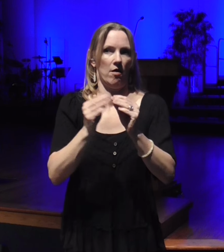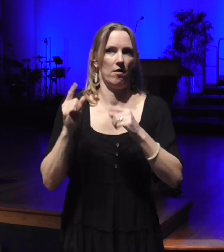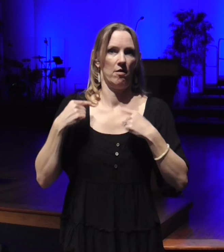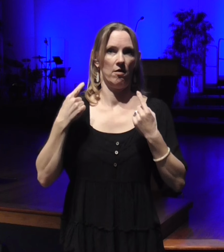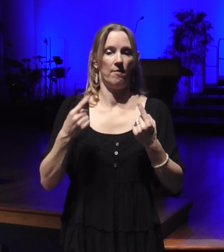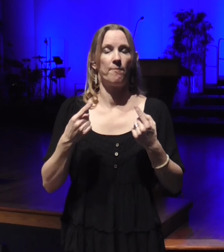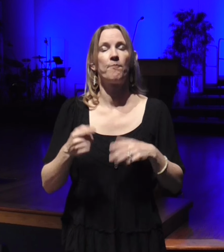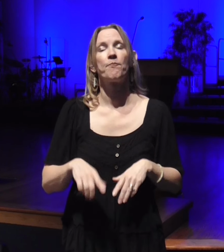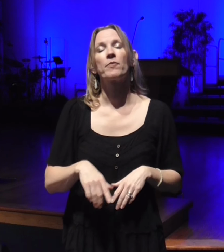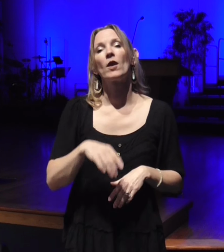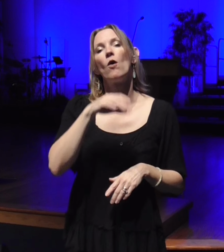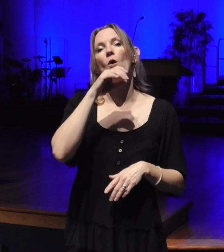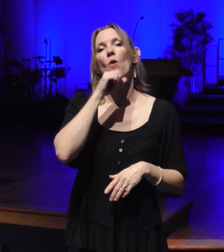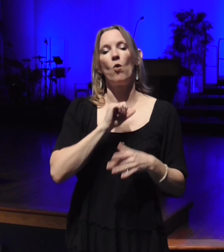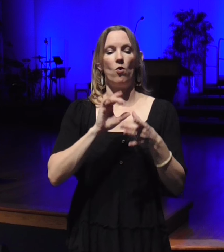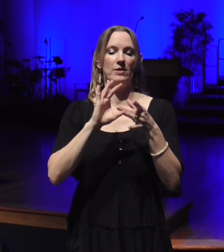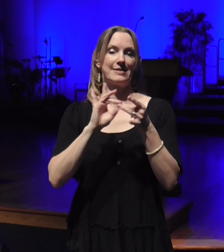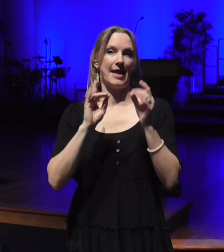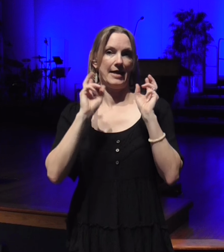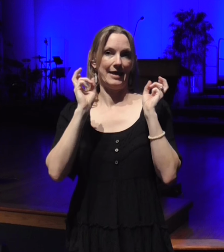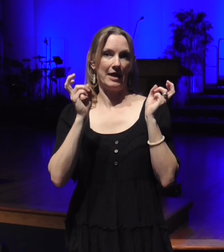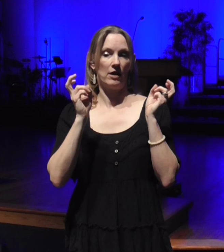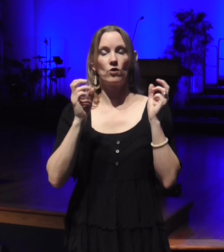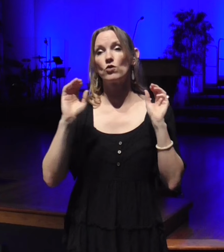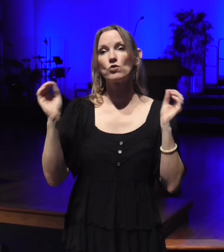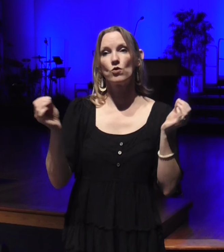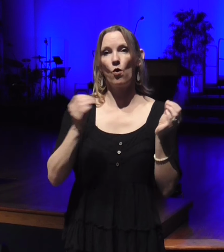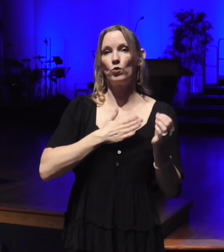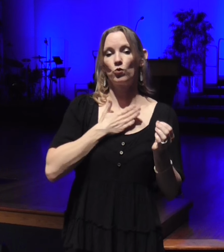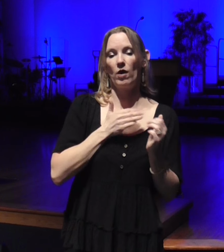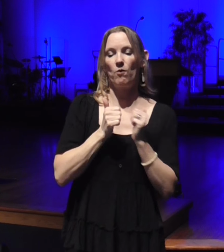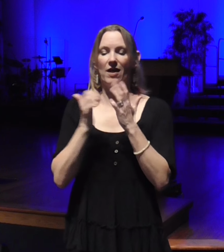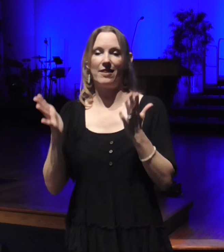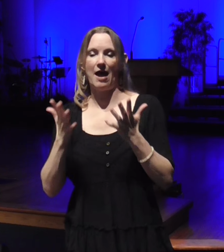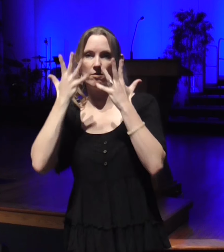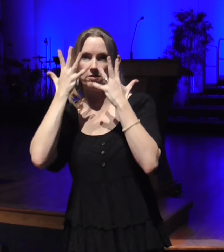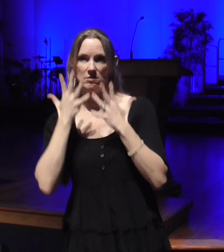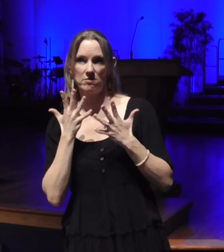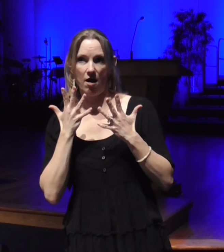There's an old saying that there's no joy without sorrow.